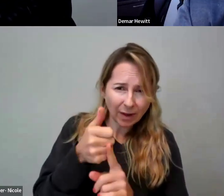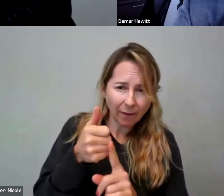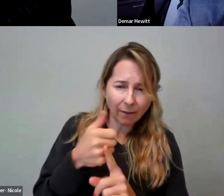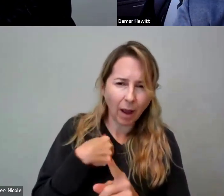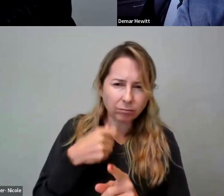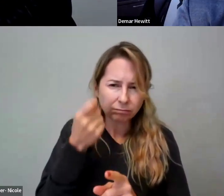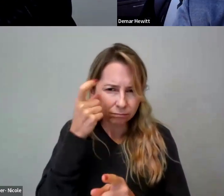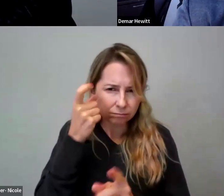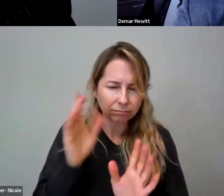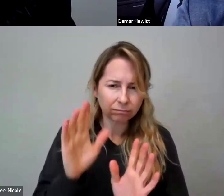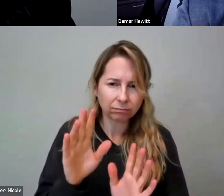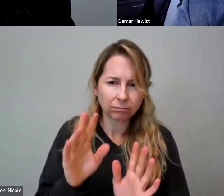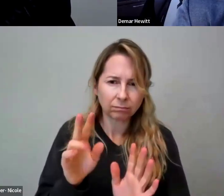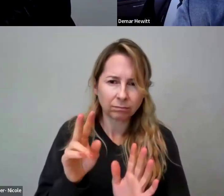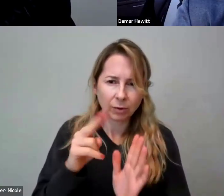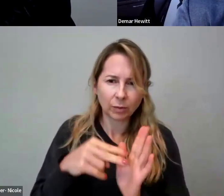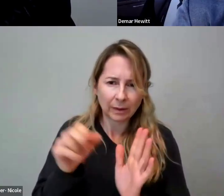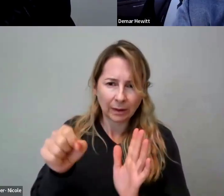that question?